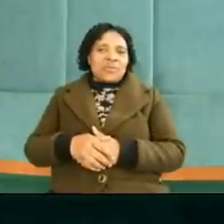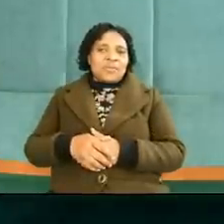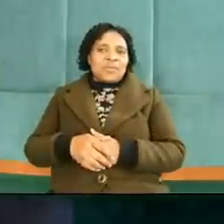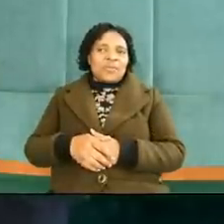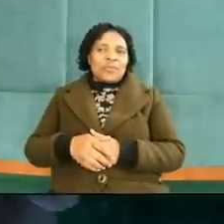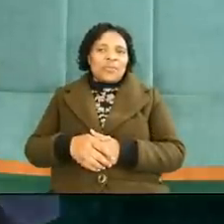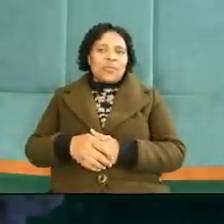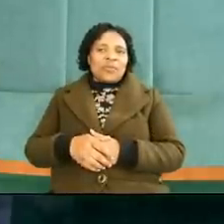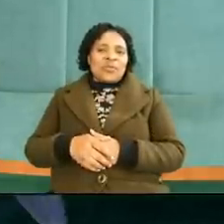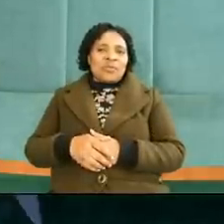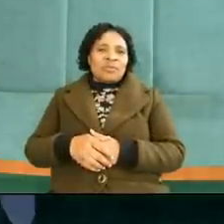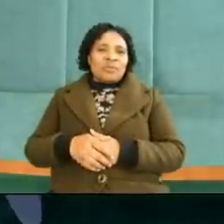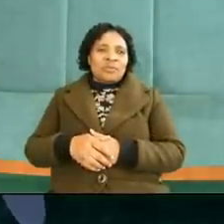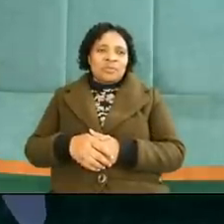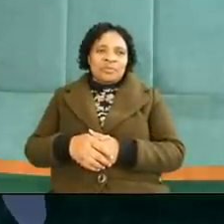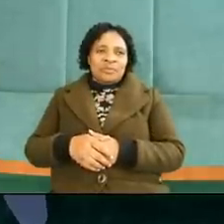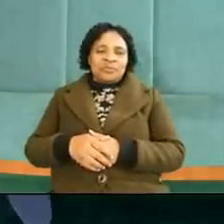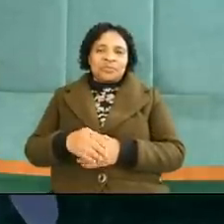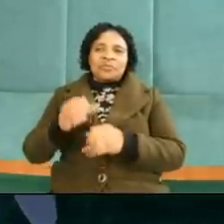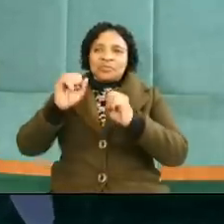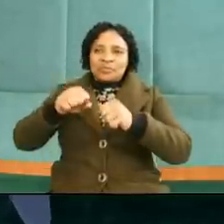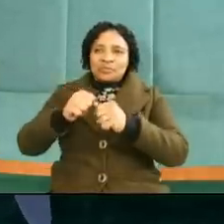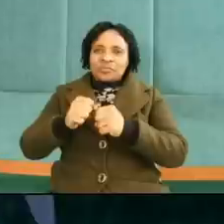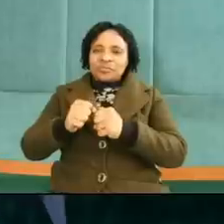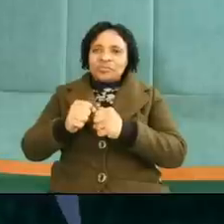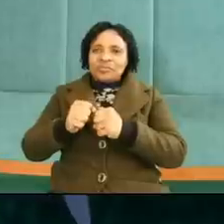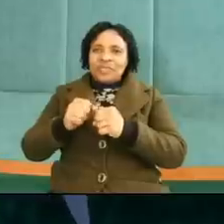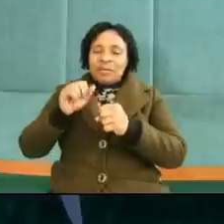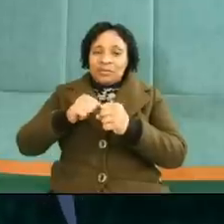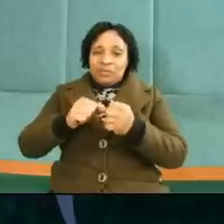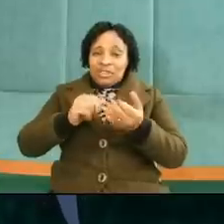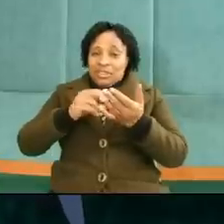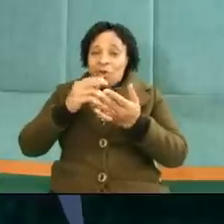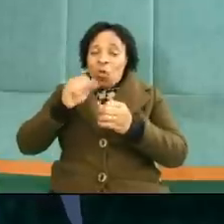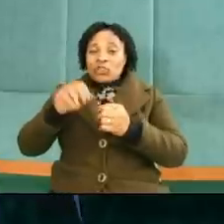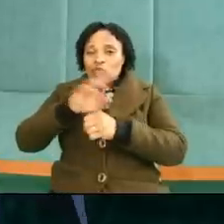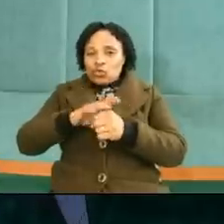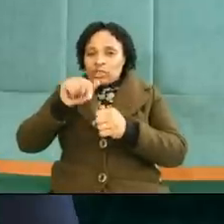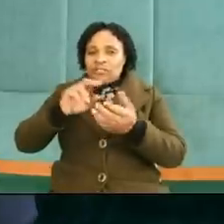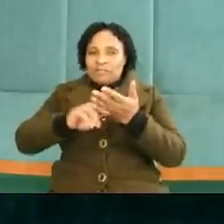Well, fasten your seatbelt, because I'm going to crack two texts and send you home. You ready for it?